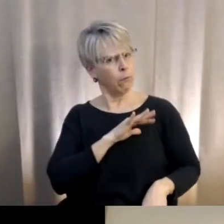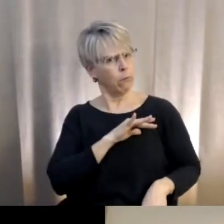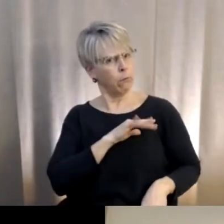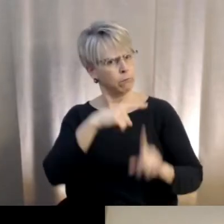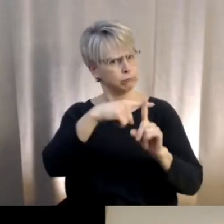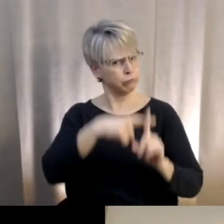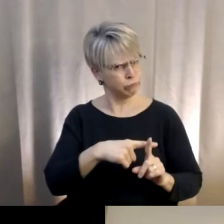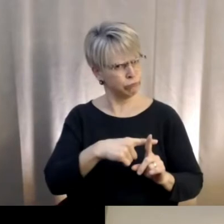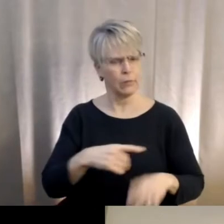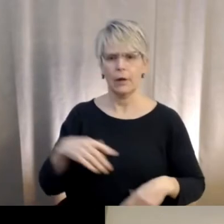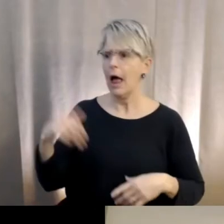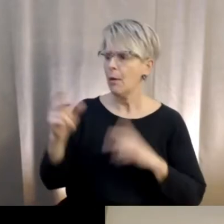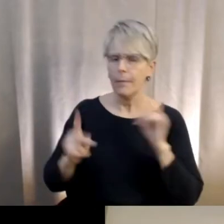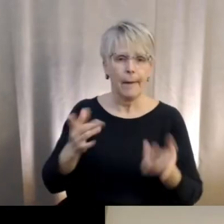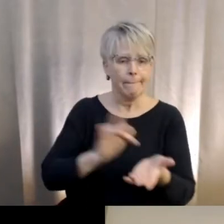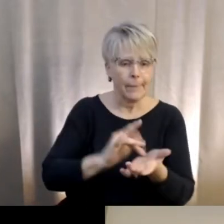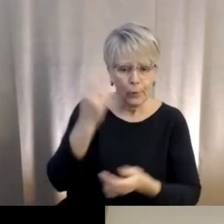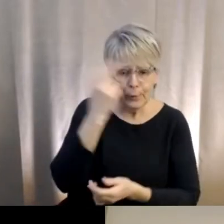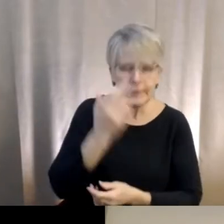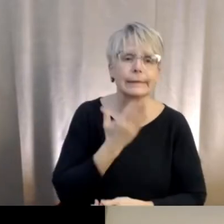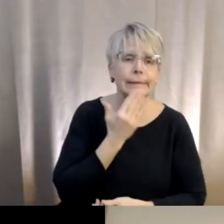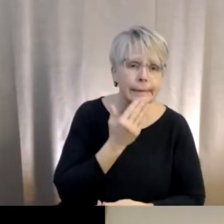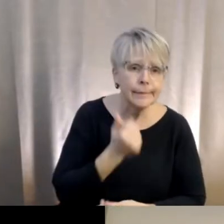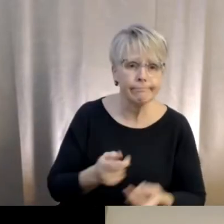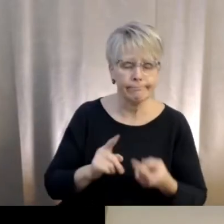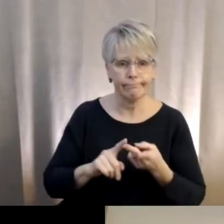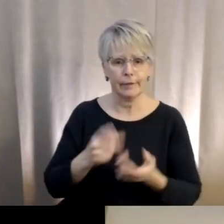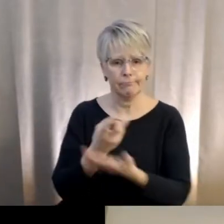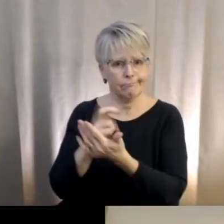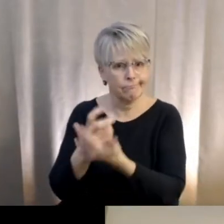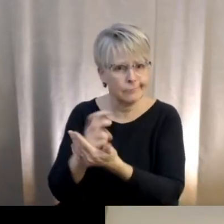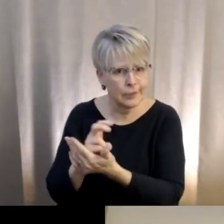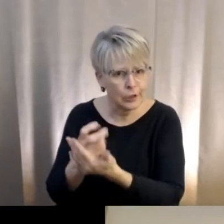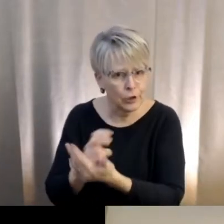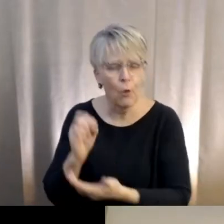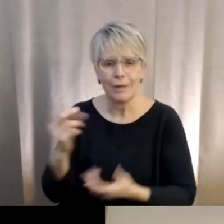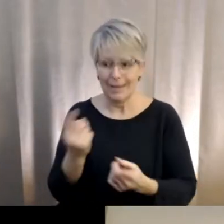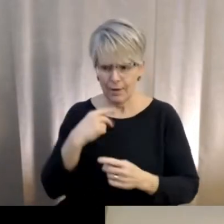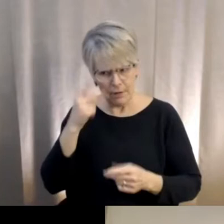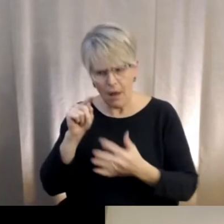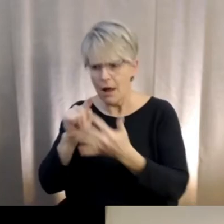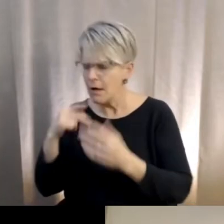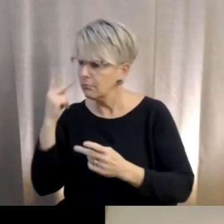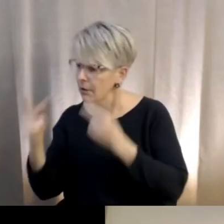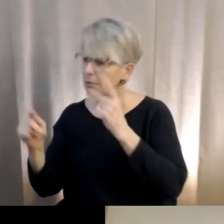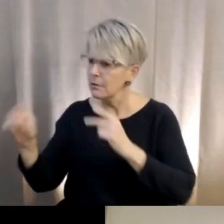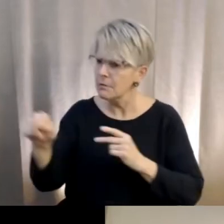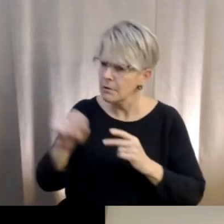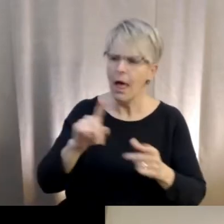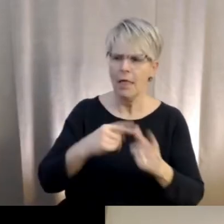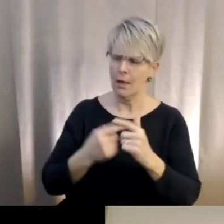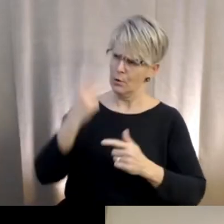reasons, diabetes, seizures, all sorts of stuff. And then we started to see some service dogs incorporated with actual paramedics